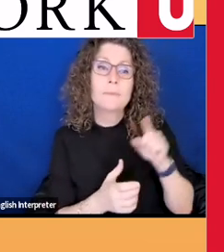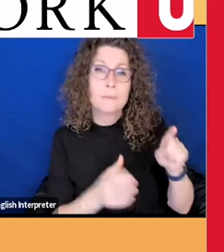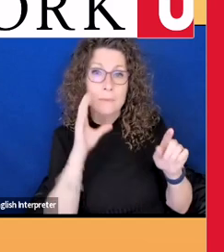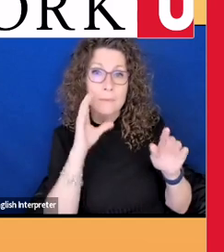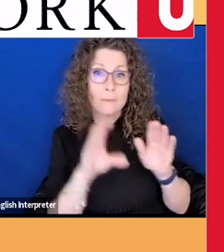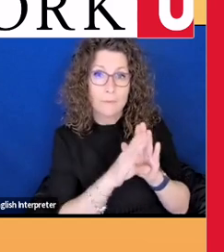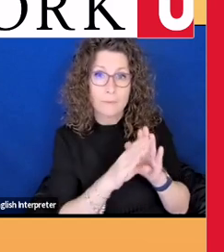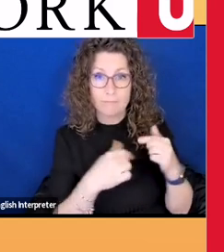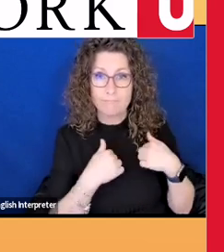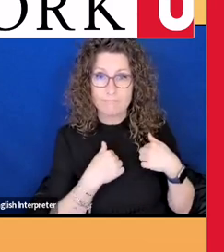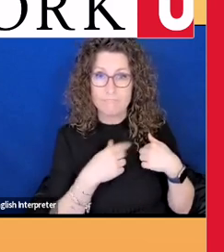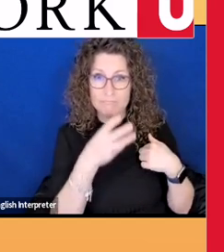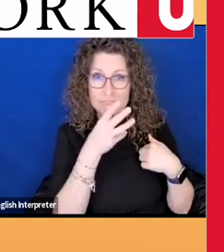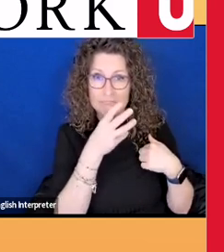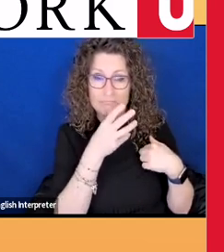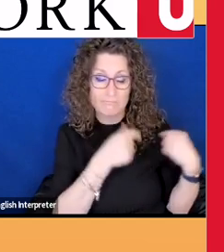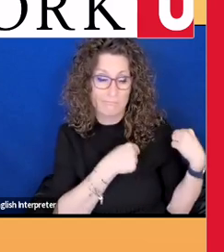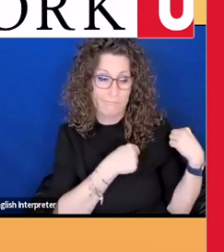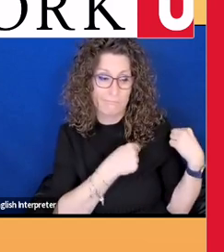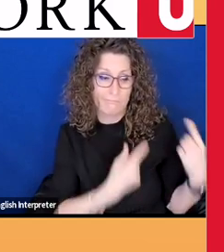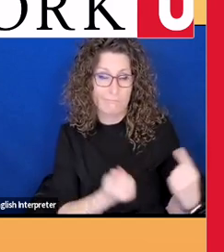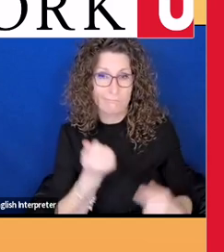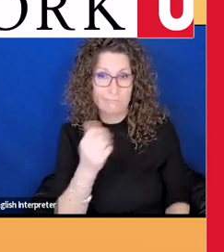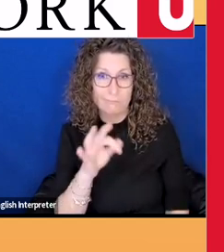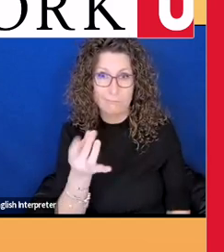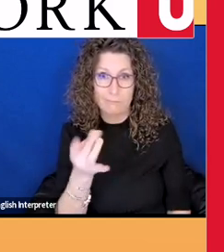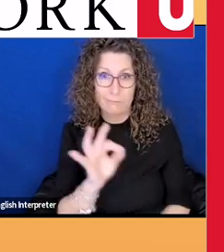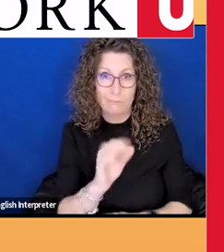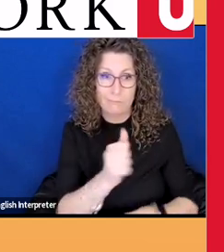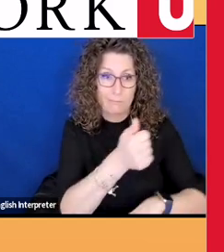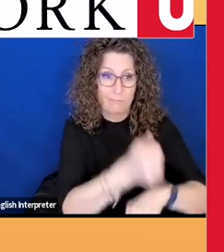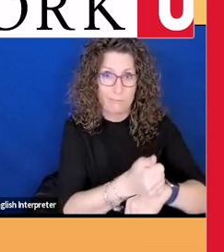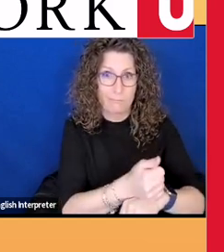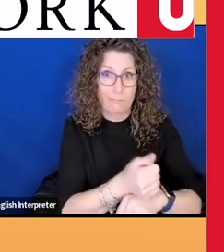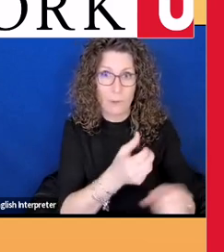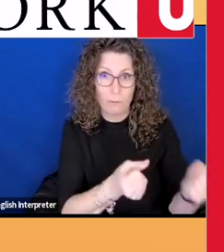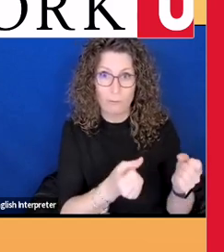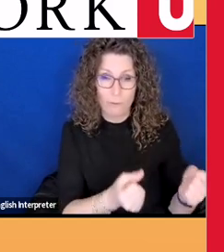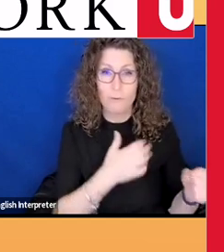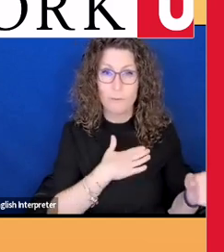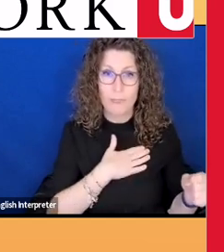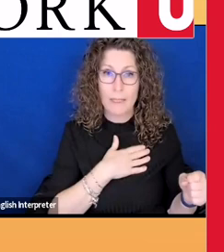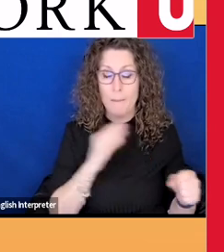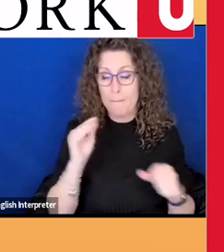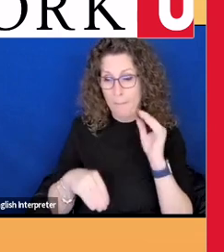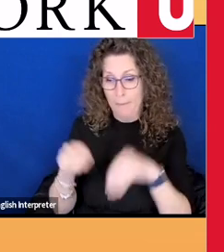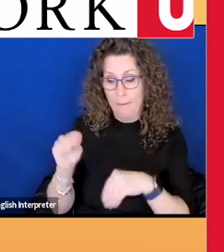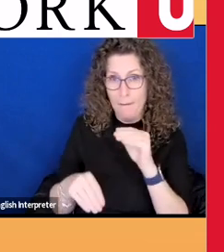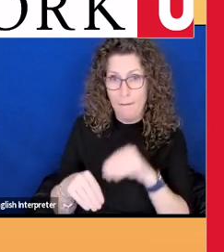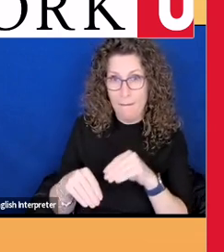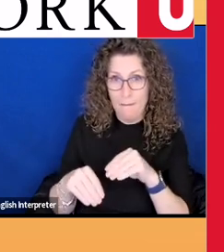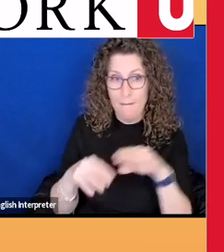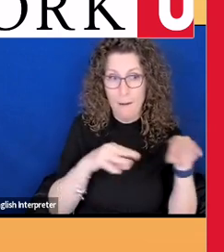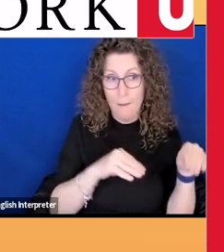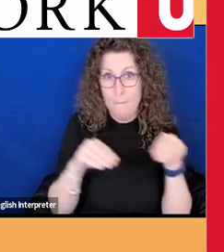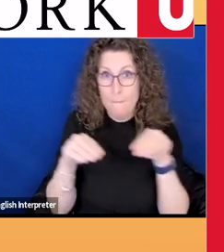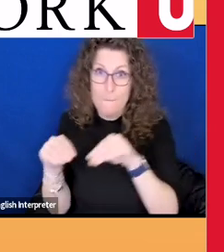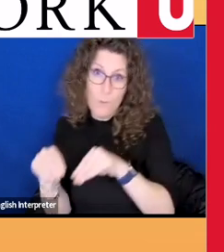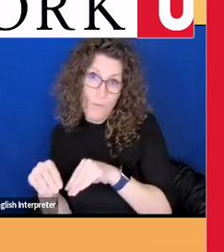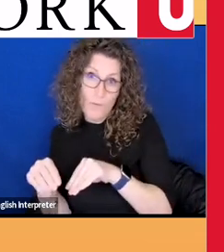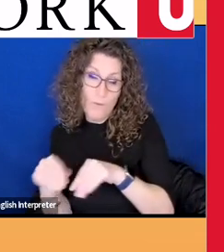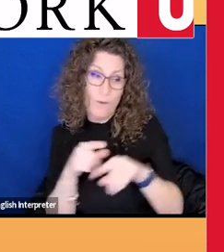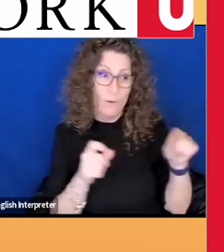dresser since 1989, the year I packed my trunk and moved away from home and away from my mother, my